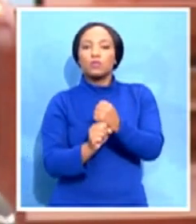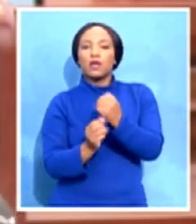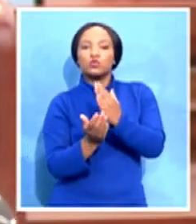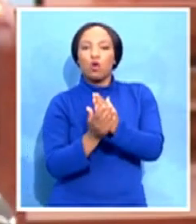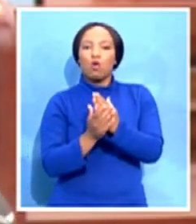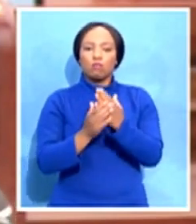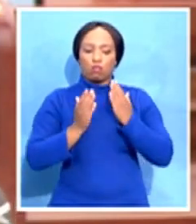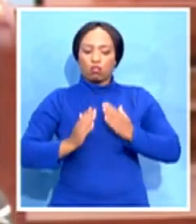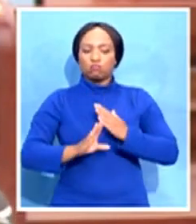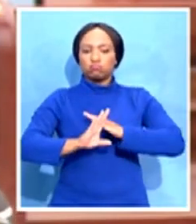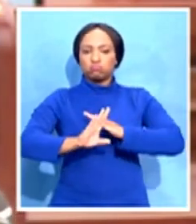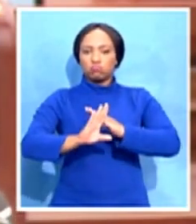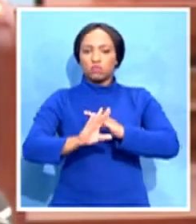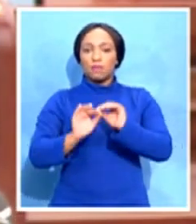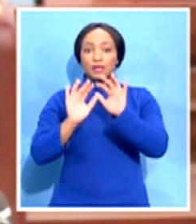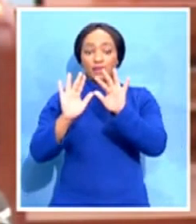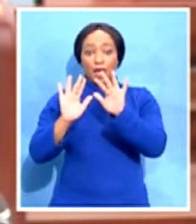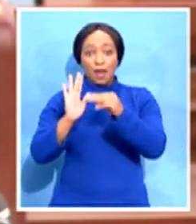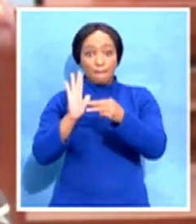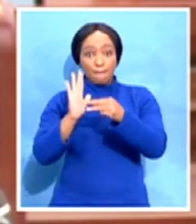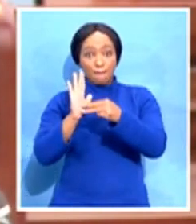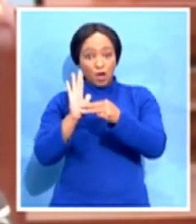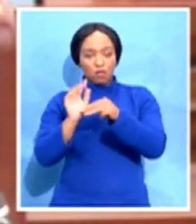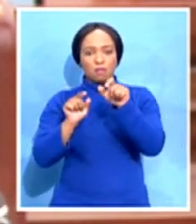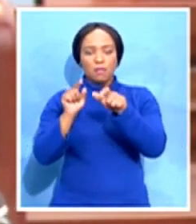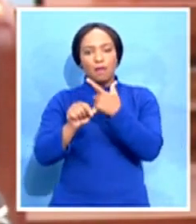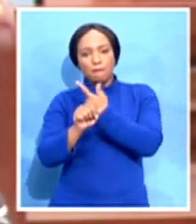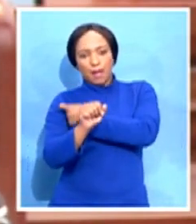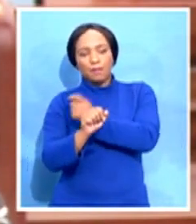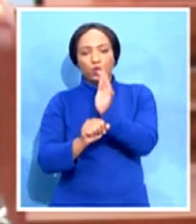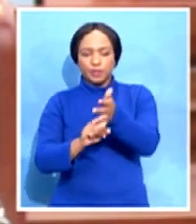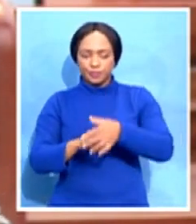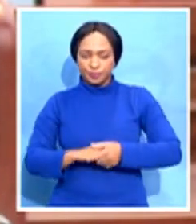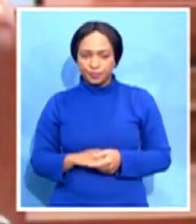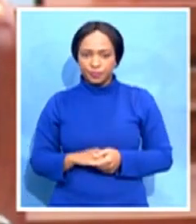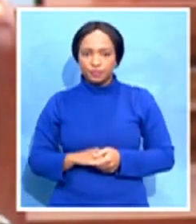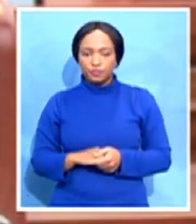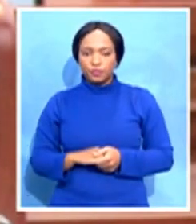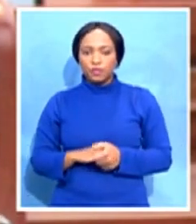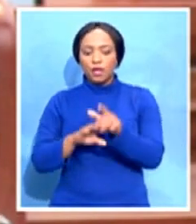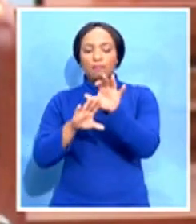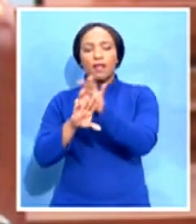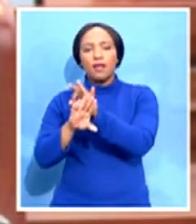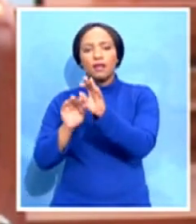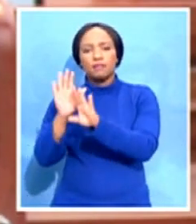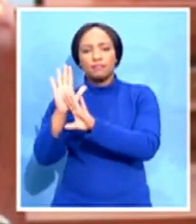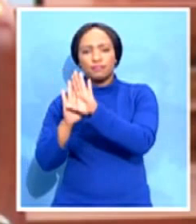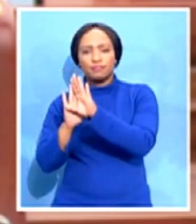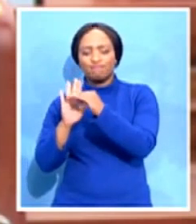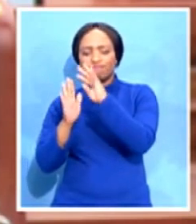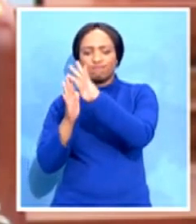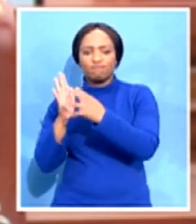people. A development plan mapping the priority groups for rollout of the vaccine has already been